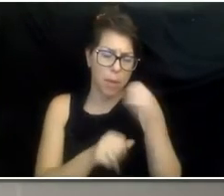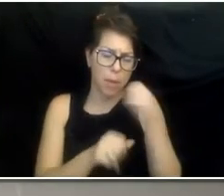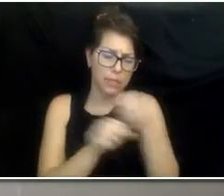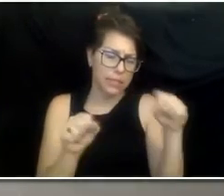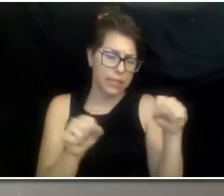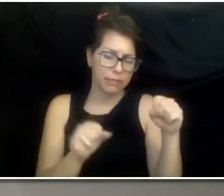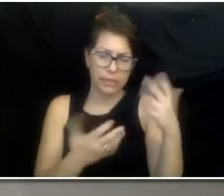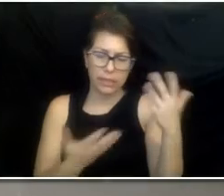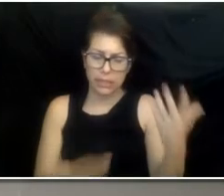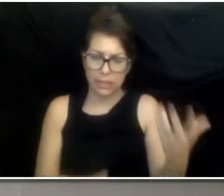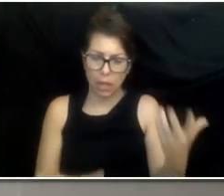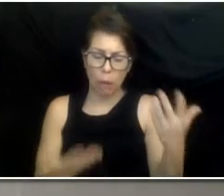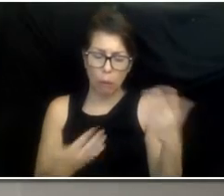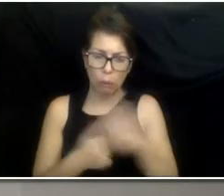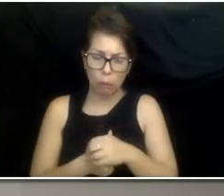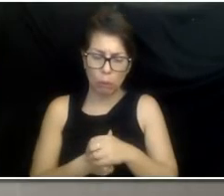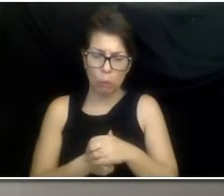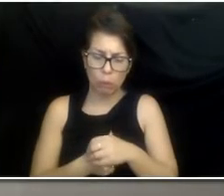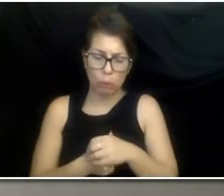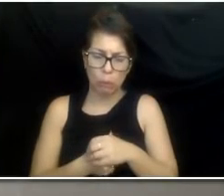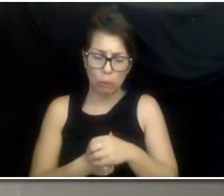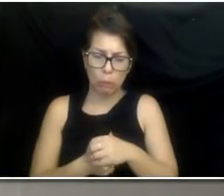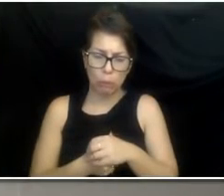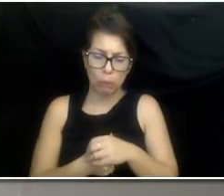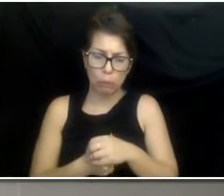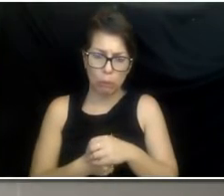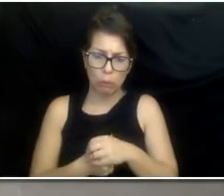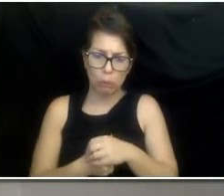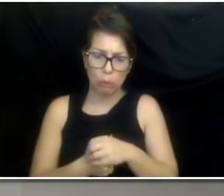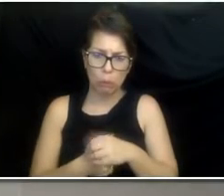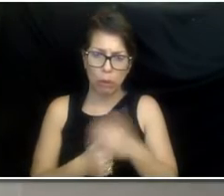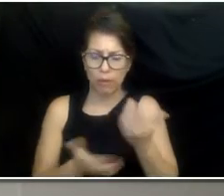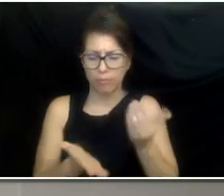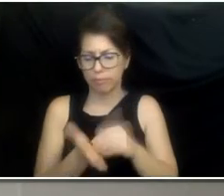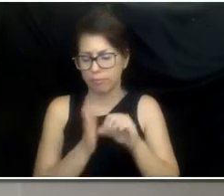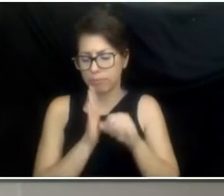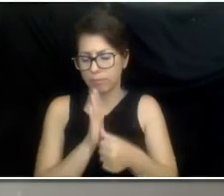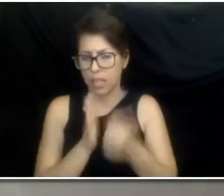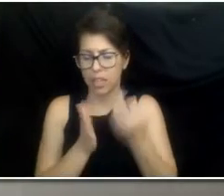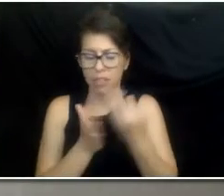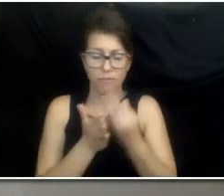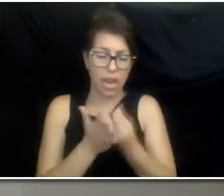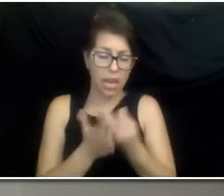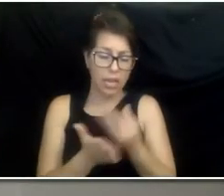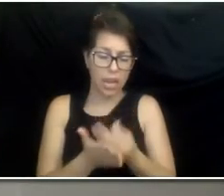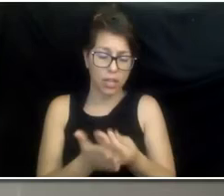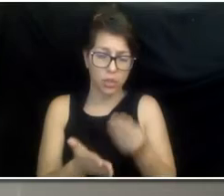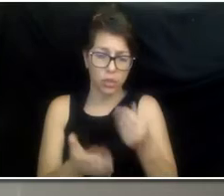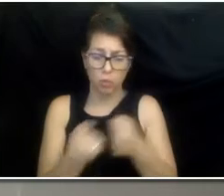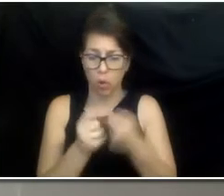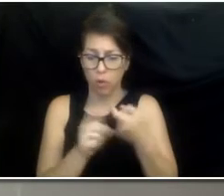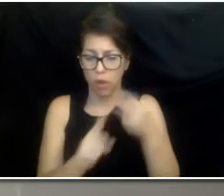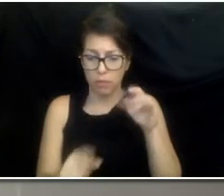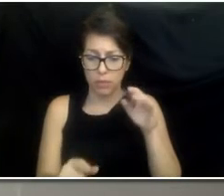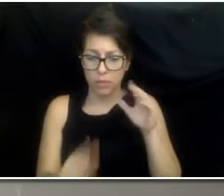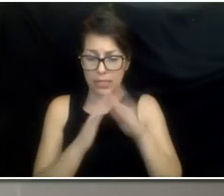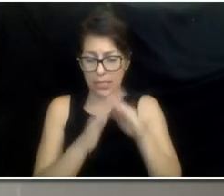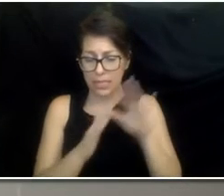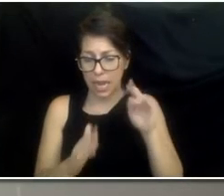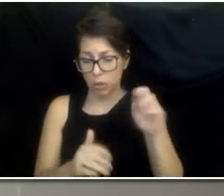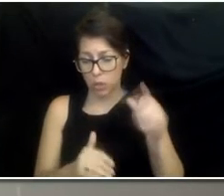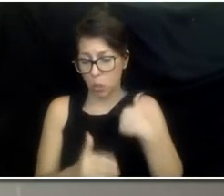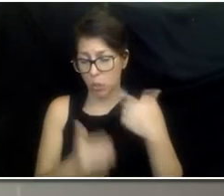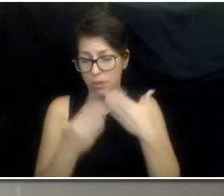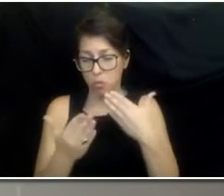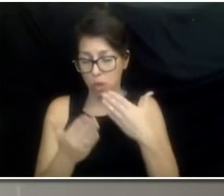Civil courts that are often thought of second to the criminal system but are equally vital to victims of domestic violence in the city the Public Health